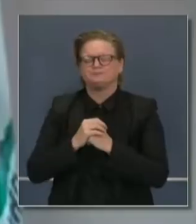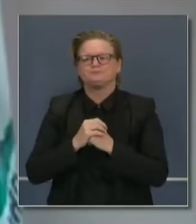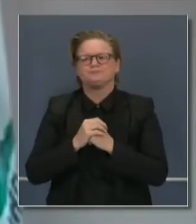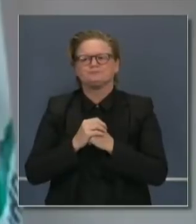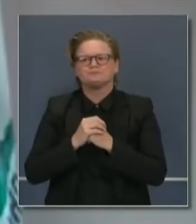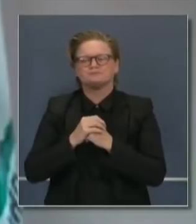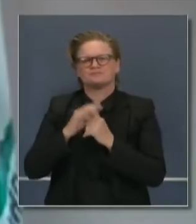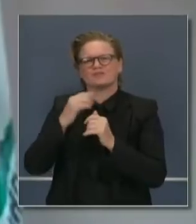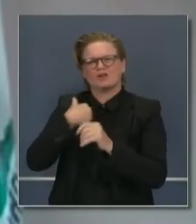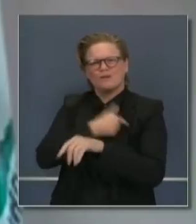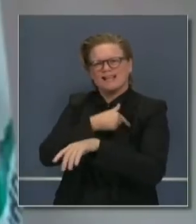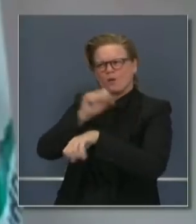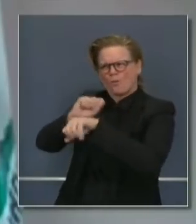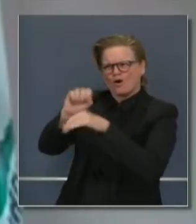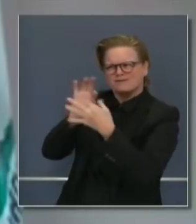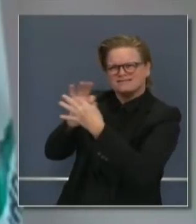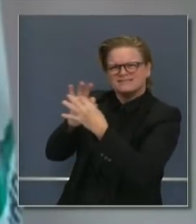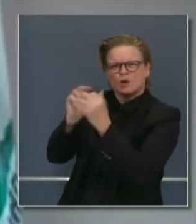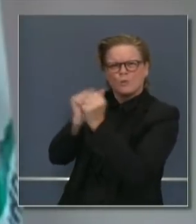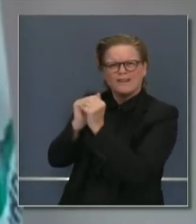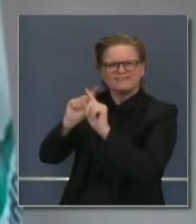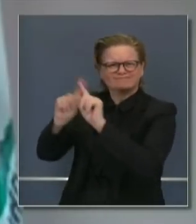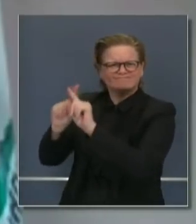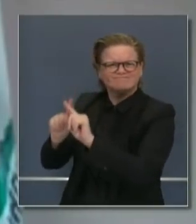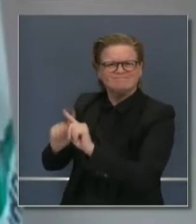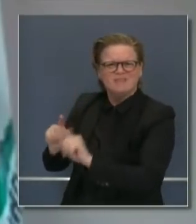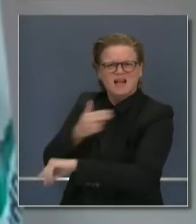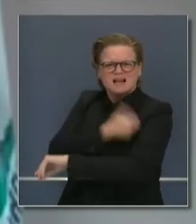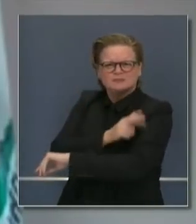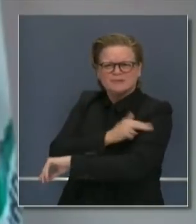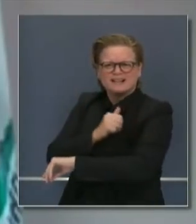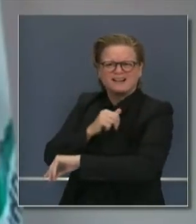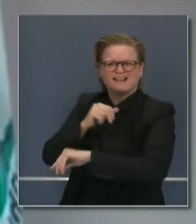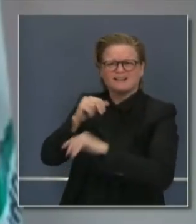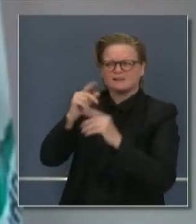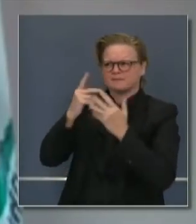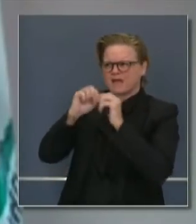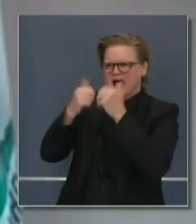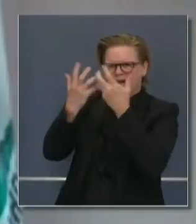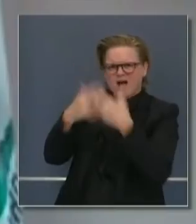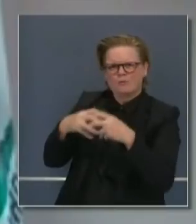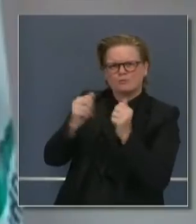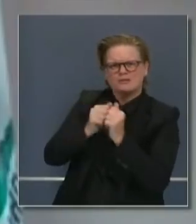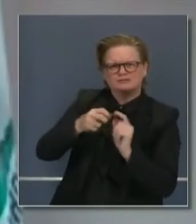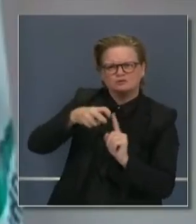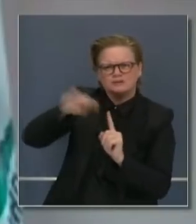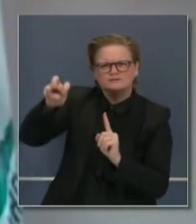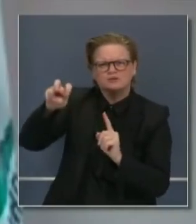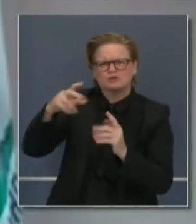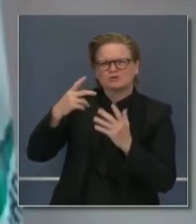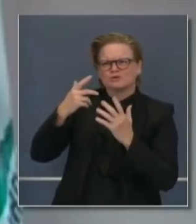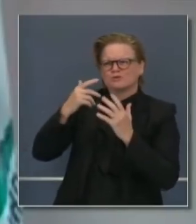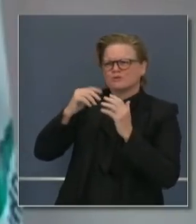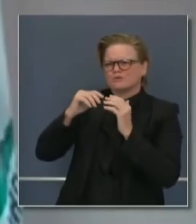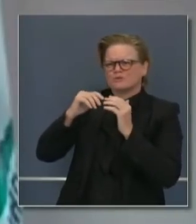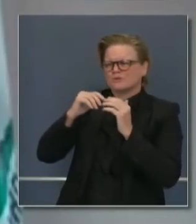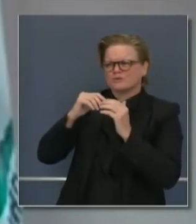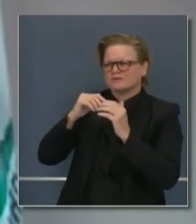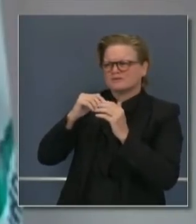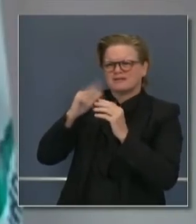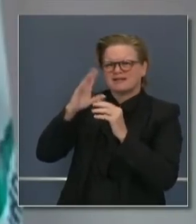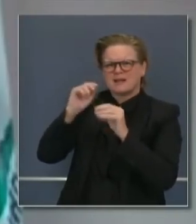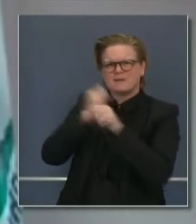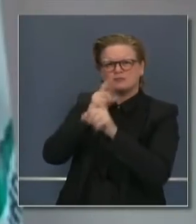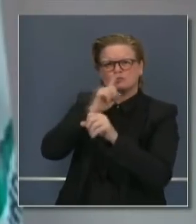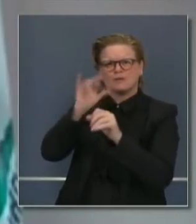together to deal with patient transfer challenges, and we will lean on those same systems to make sure Californians get the